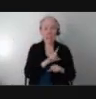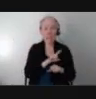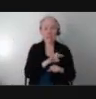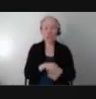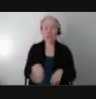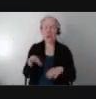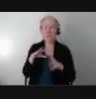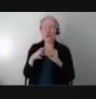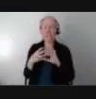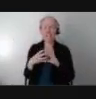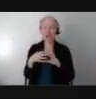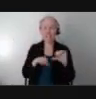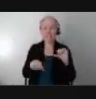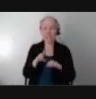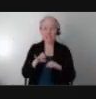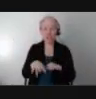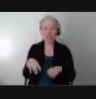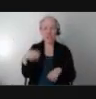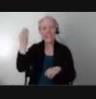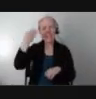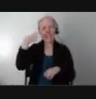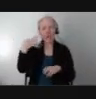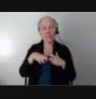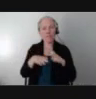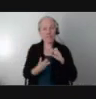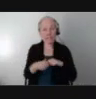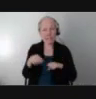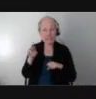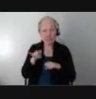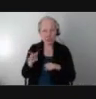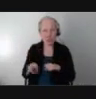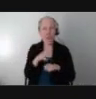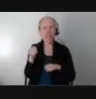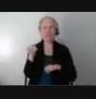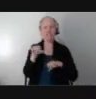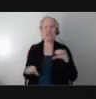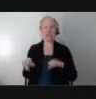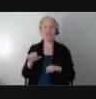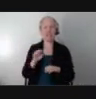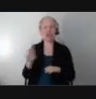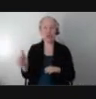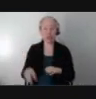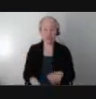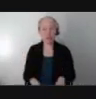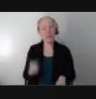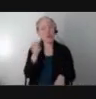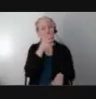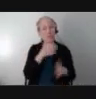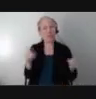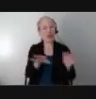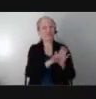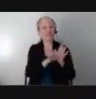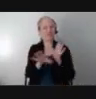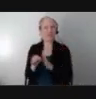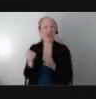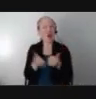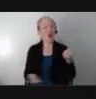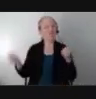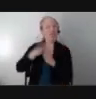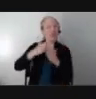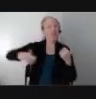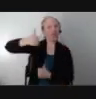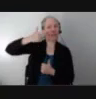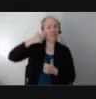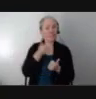Division, Heliophysics Division, and the Science Mission Directorate. Women have been named directors of most NASA centers over the past few years,